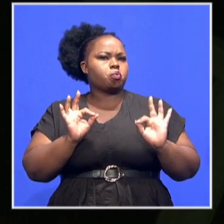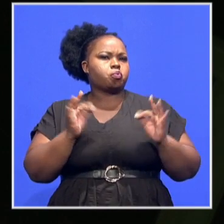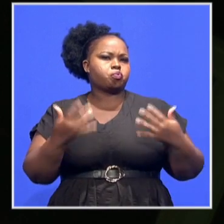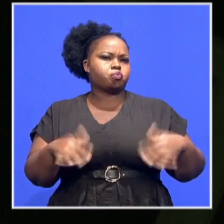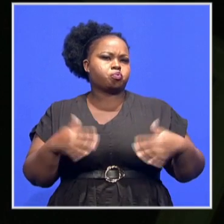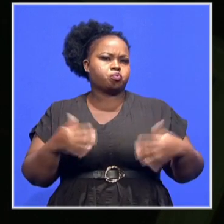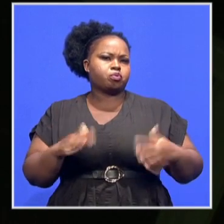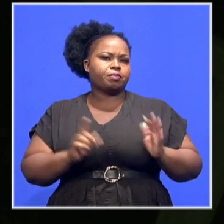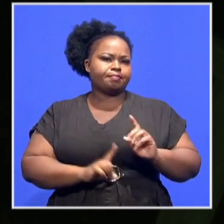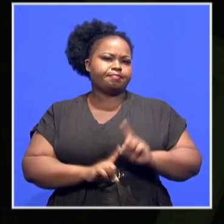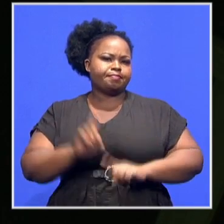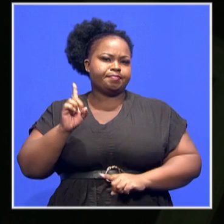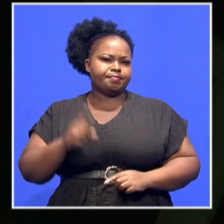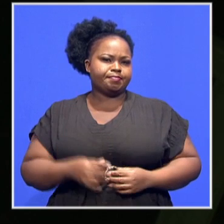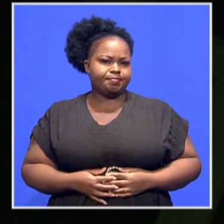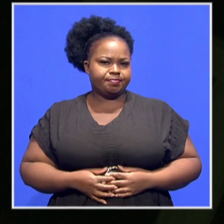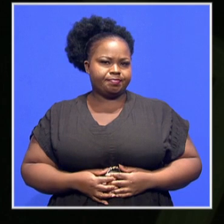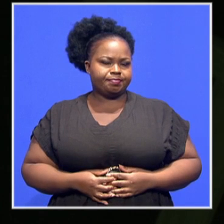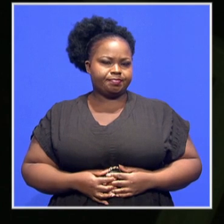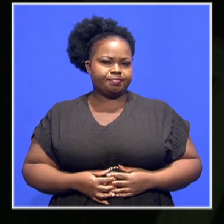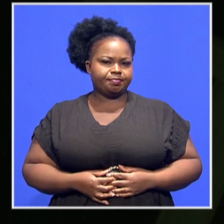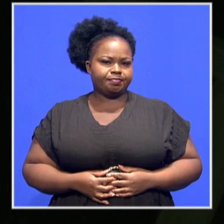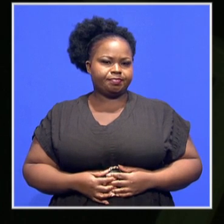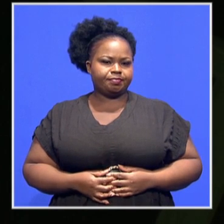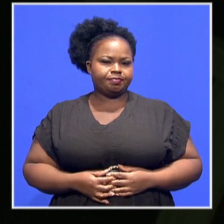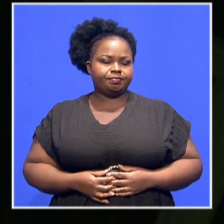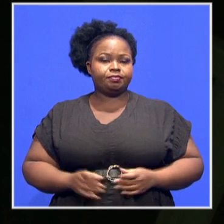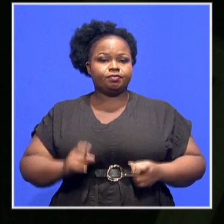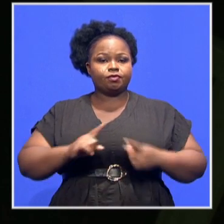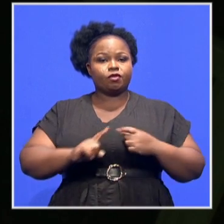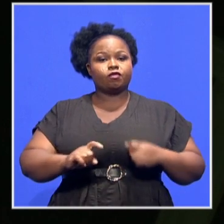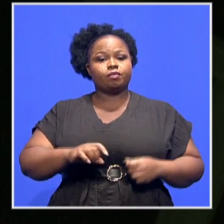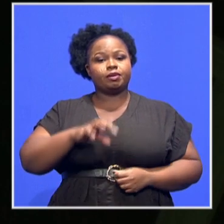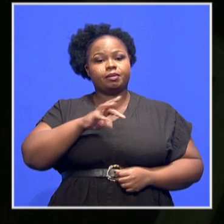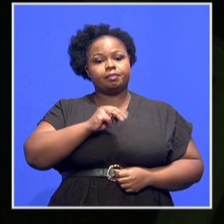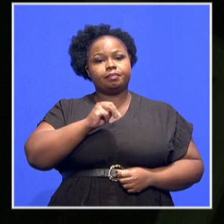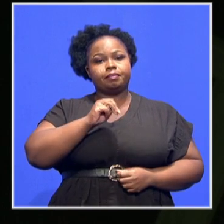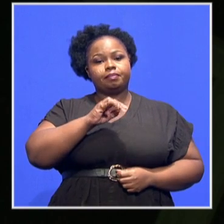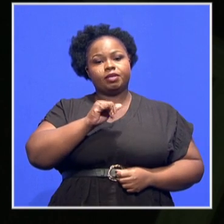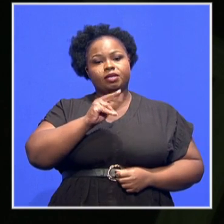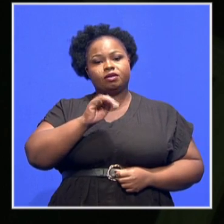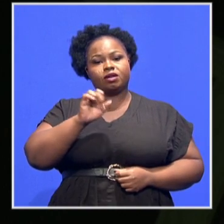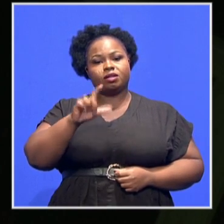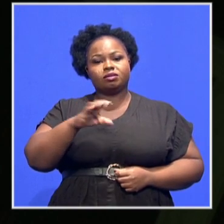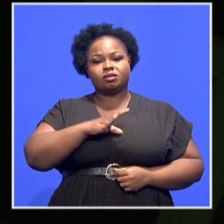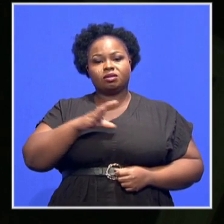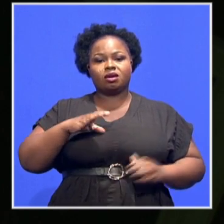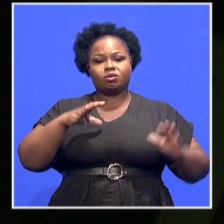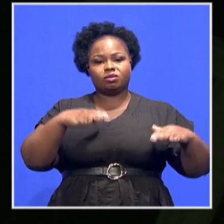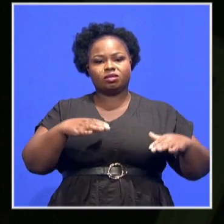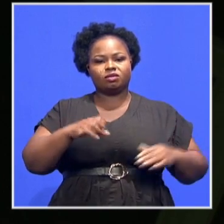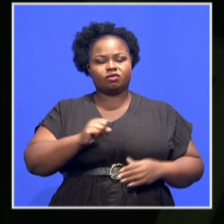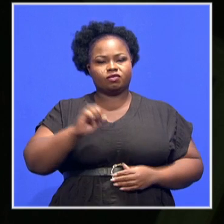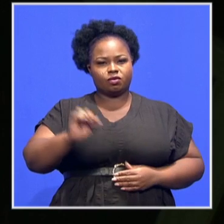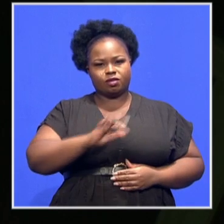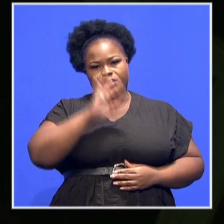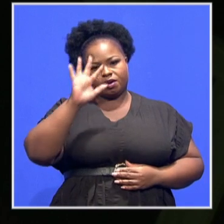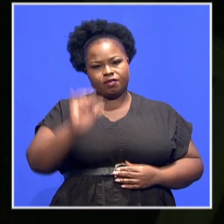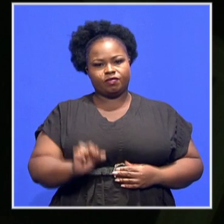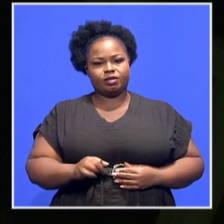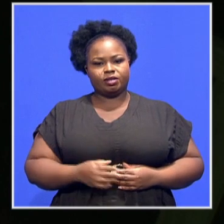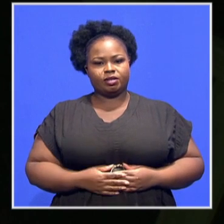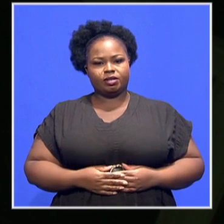success. According to the Minerals Council of South Africa, since the licensing threshold was